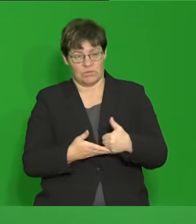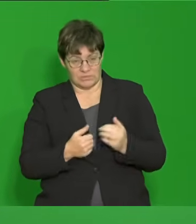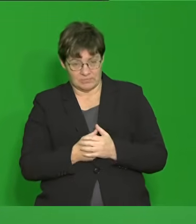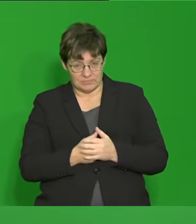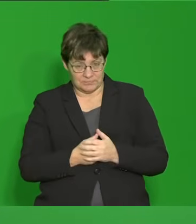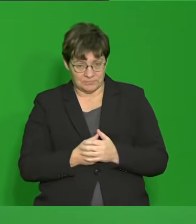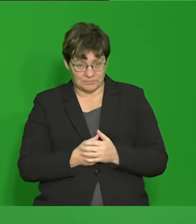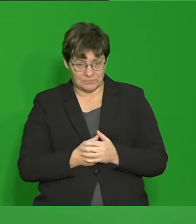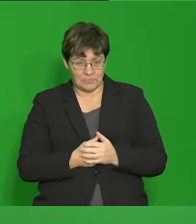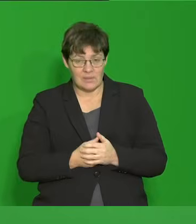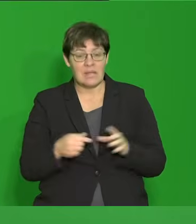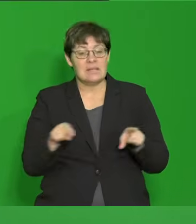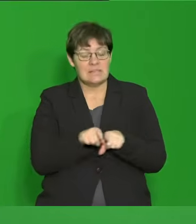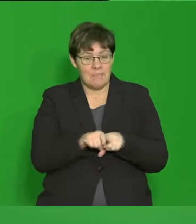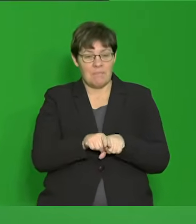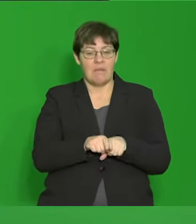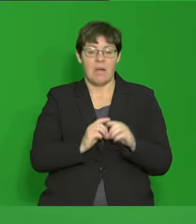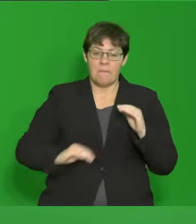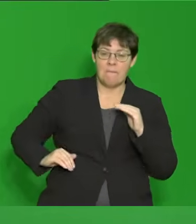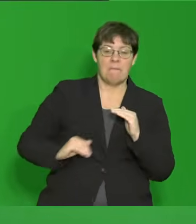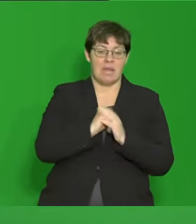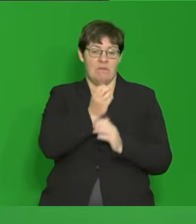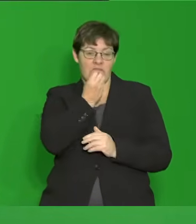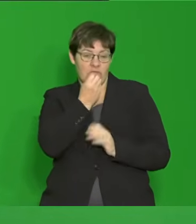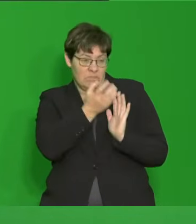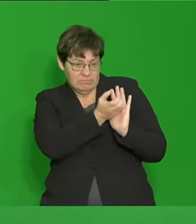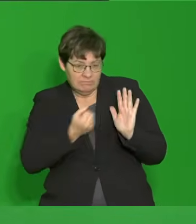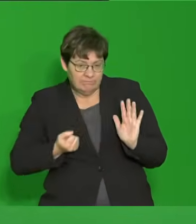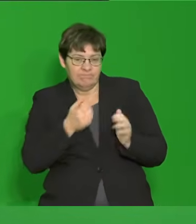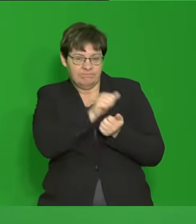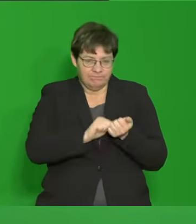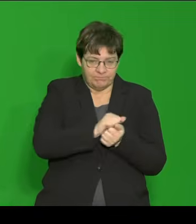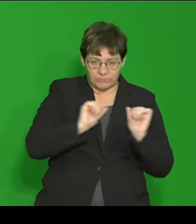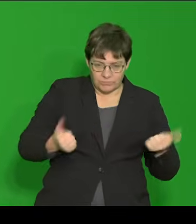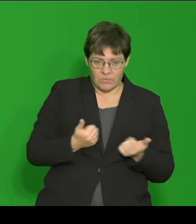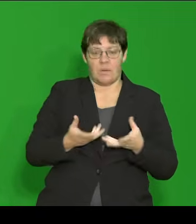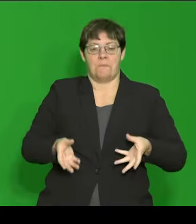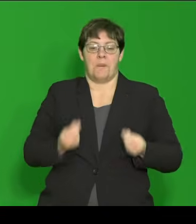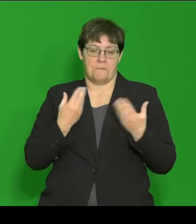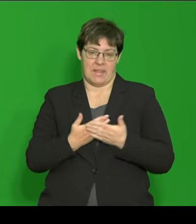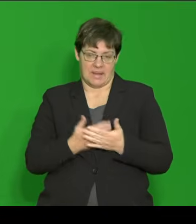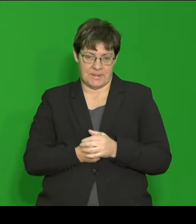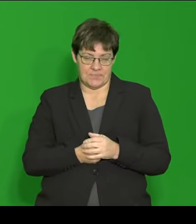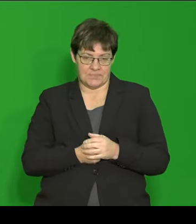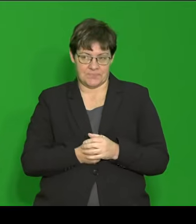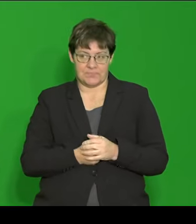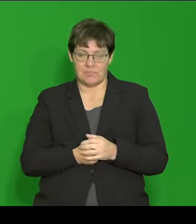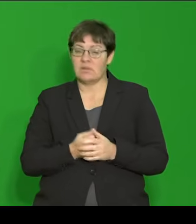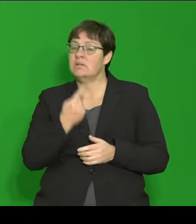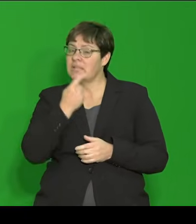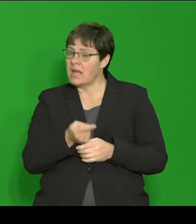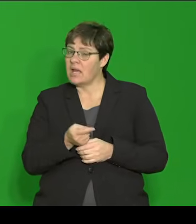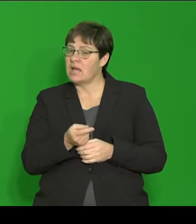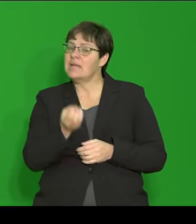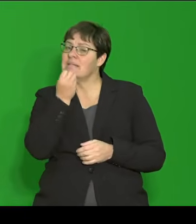but also it allows you to maximize the nutrients that you get from your food. So when your parents do ask